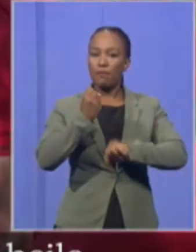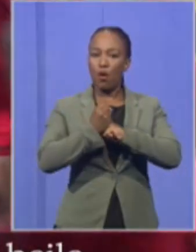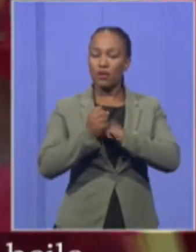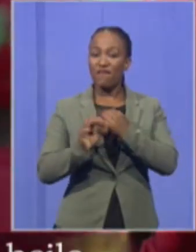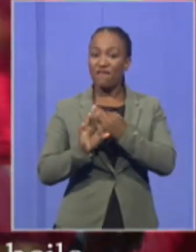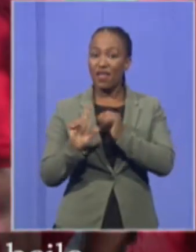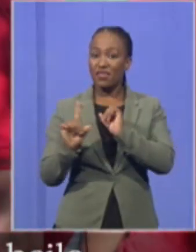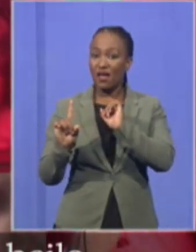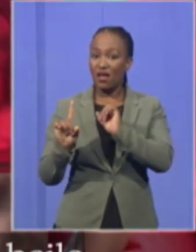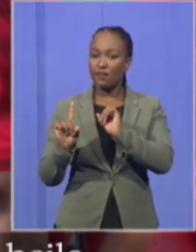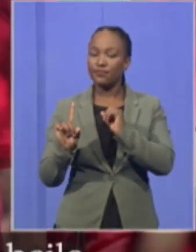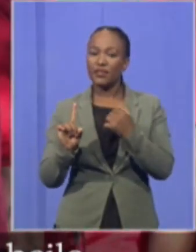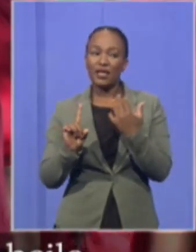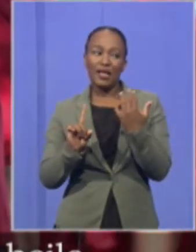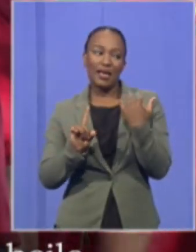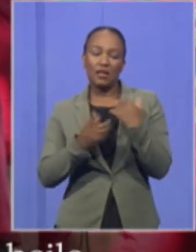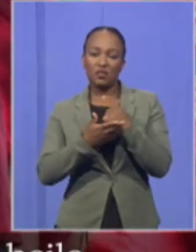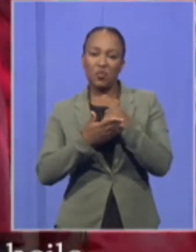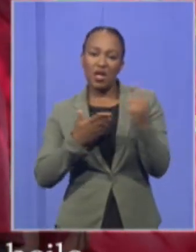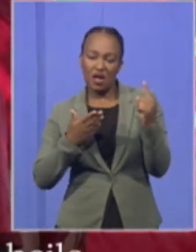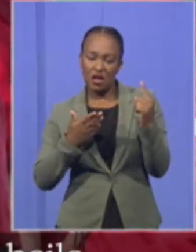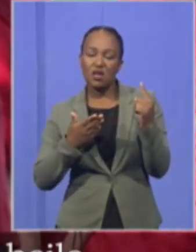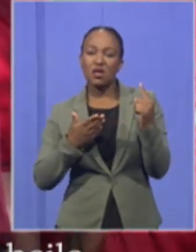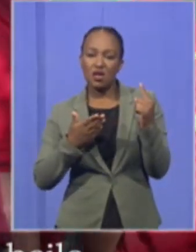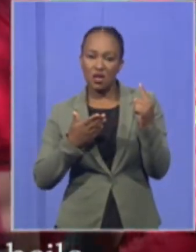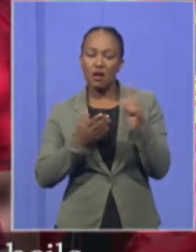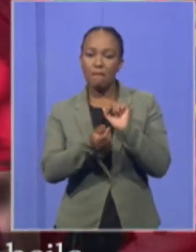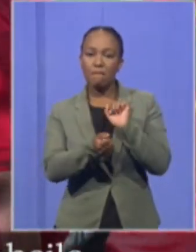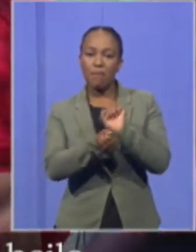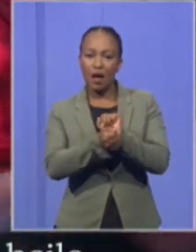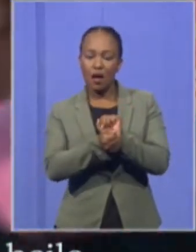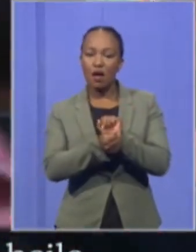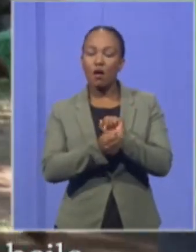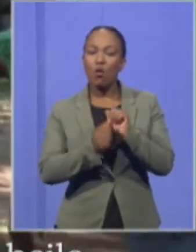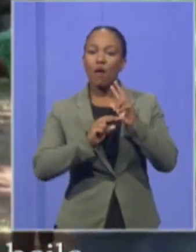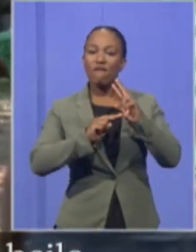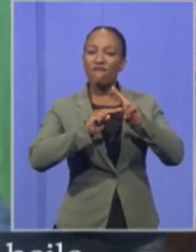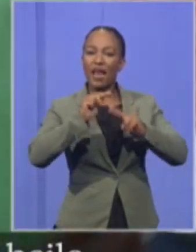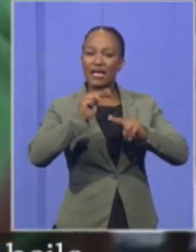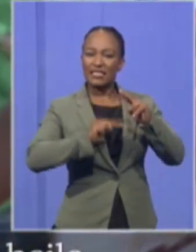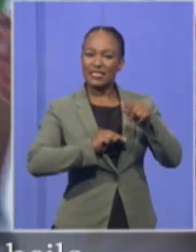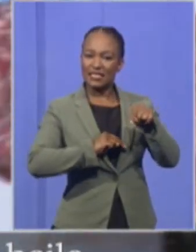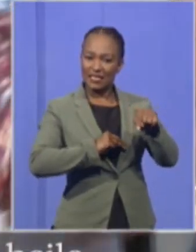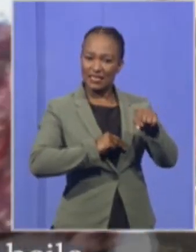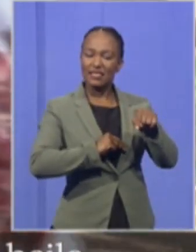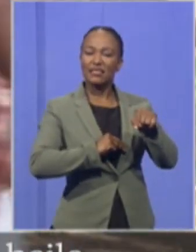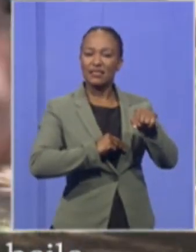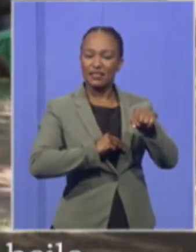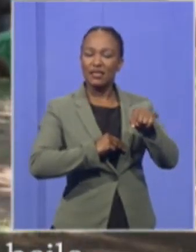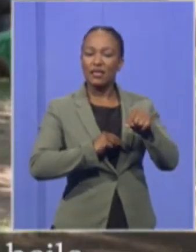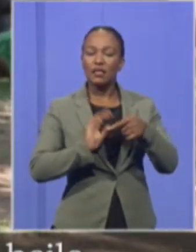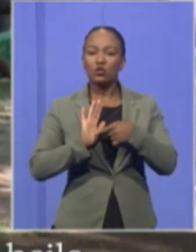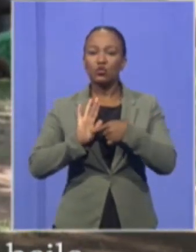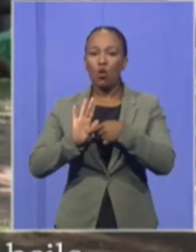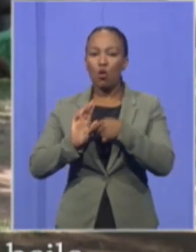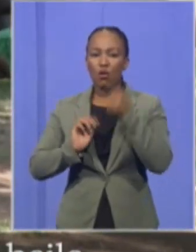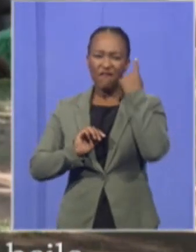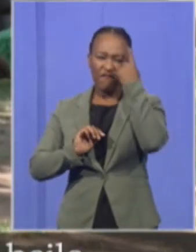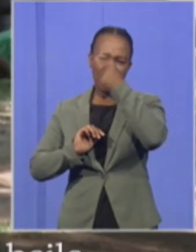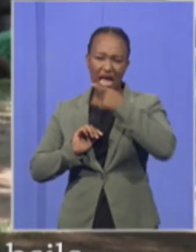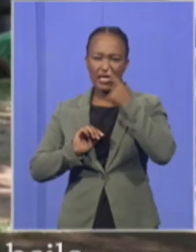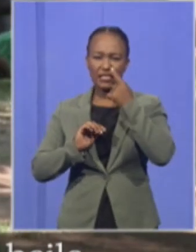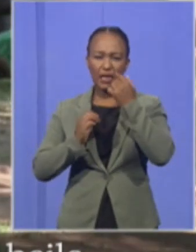morago ga dipego tsa go sa tlhokomelwe ga ngwana kwa fleteng kwa Virginia. Ditshwantsho tse di phasaladitsweng di supa dikgobalo mo sefatlhegong